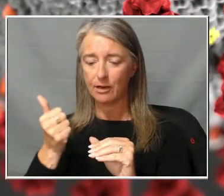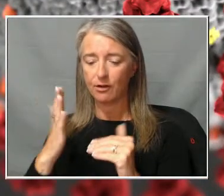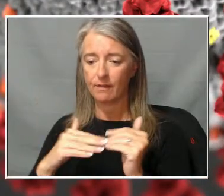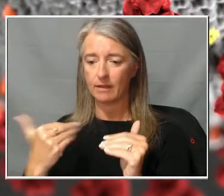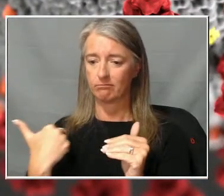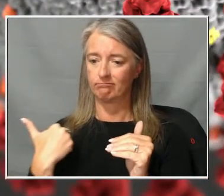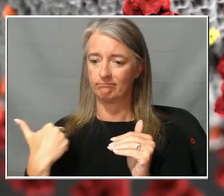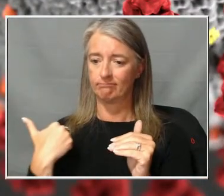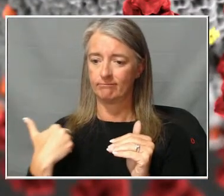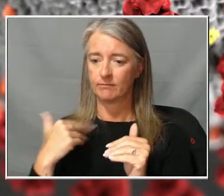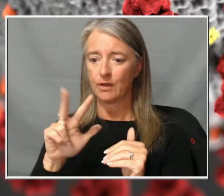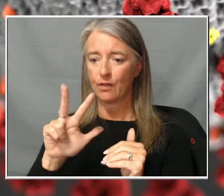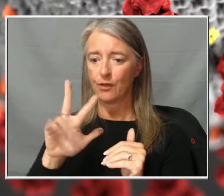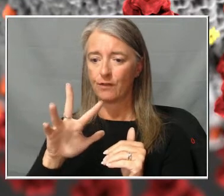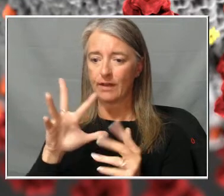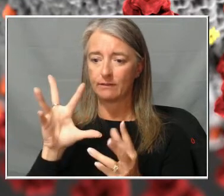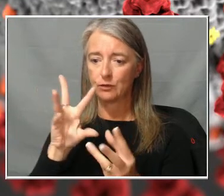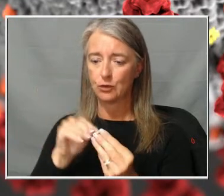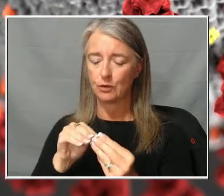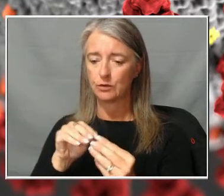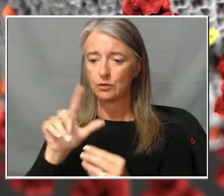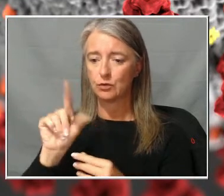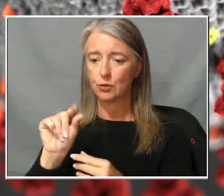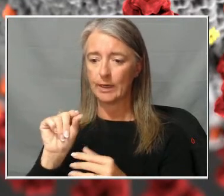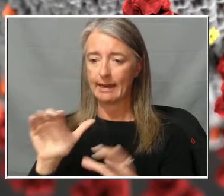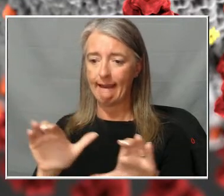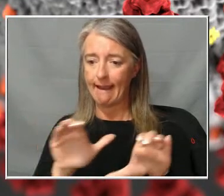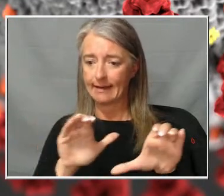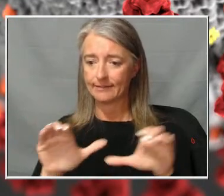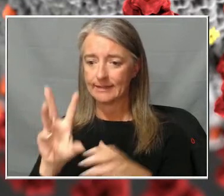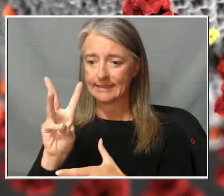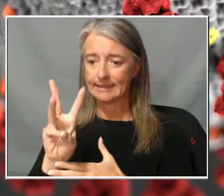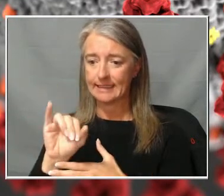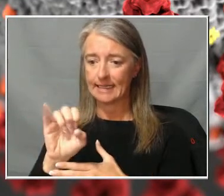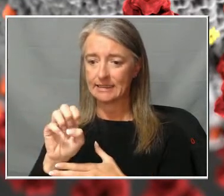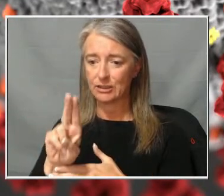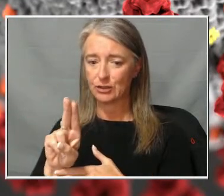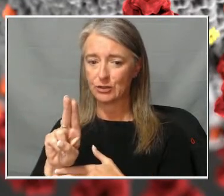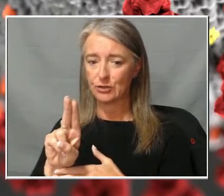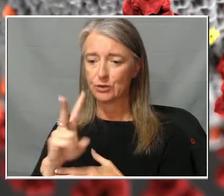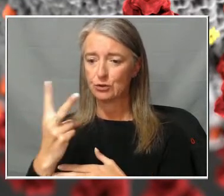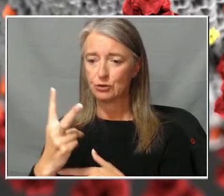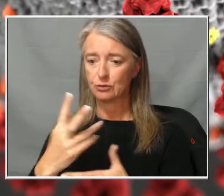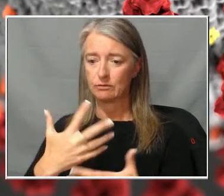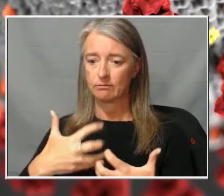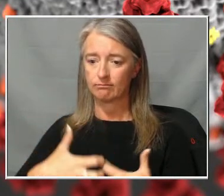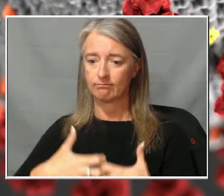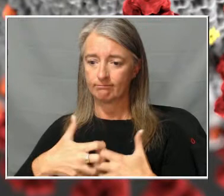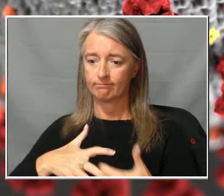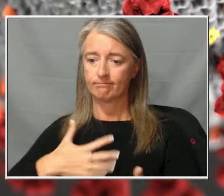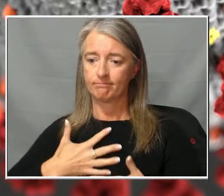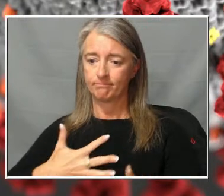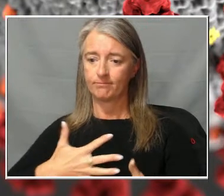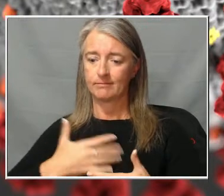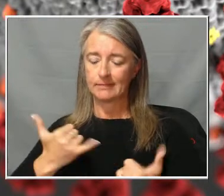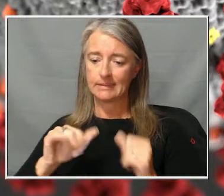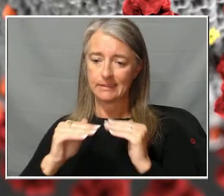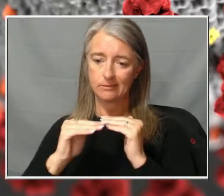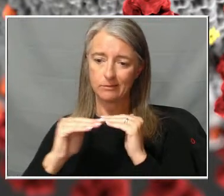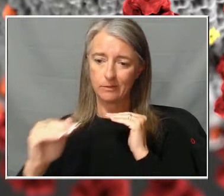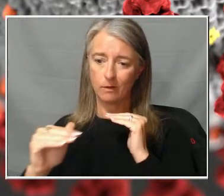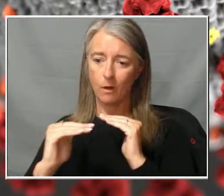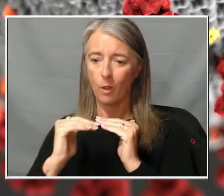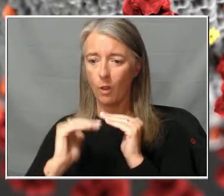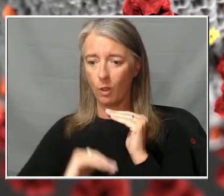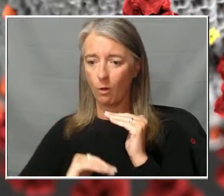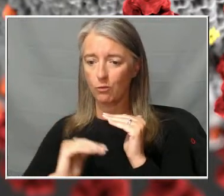We have 35 total, but 20 active, 6 in the ICU and 2 on the ventilator. So we are still holding on that lower range of